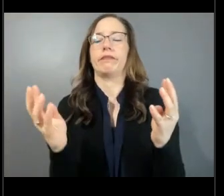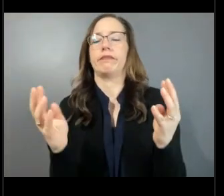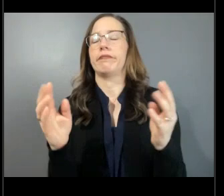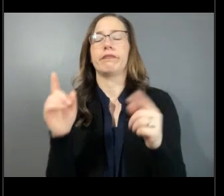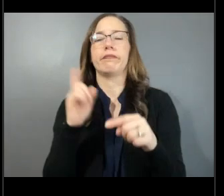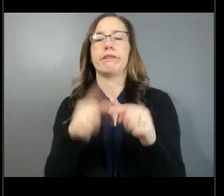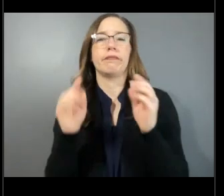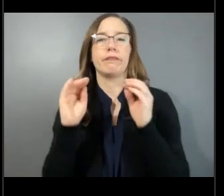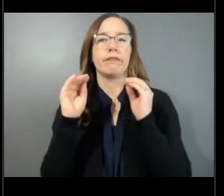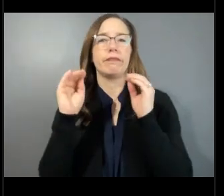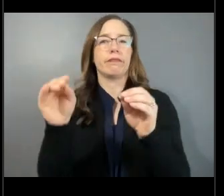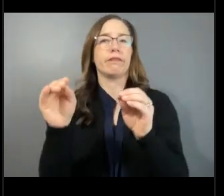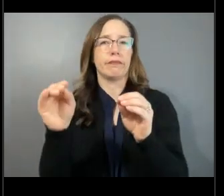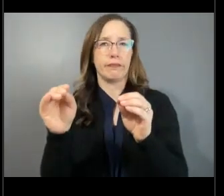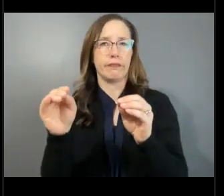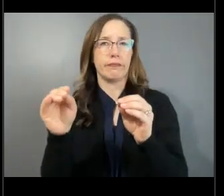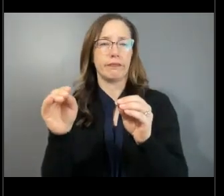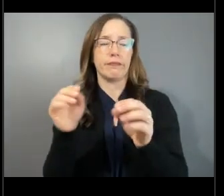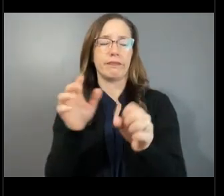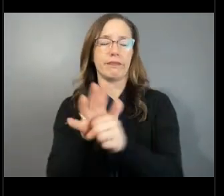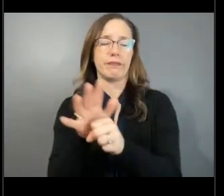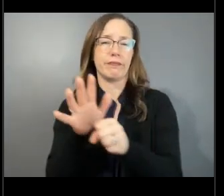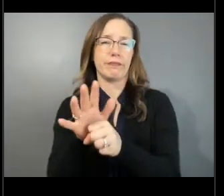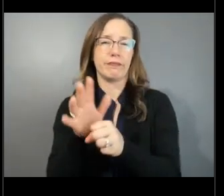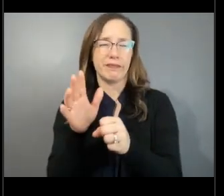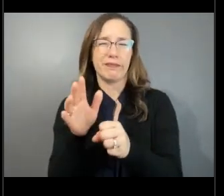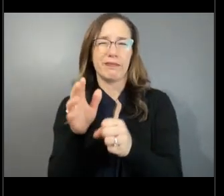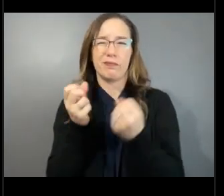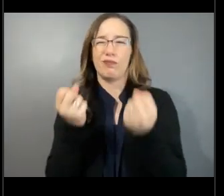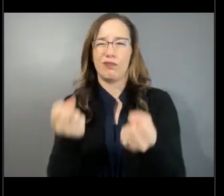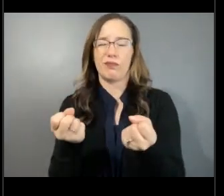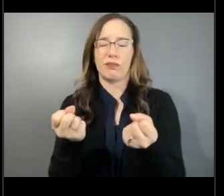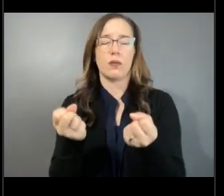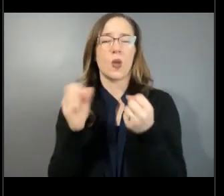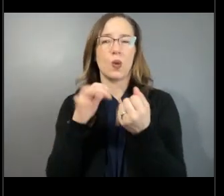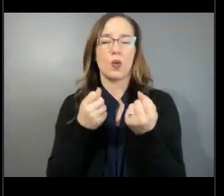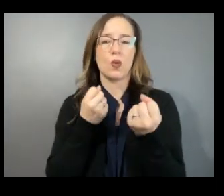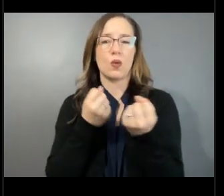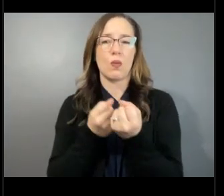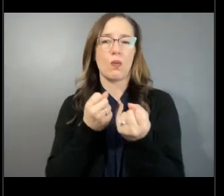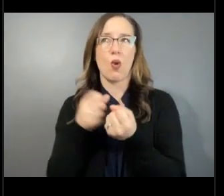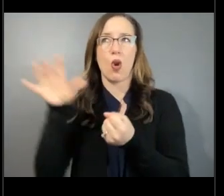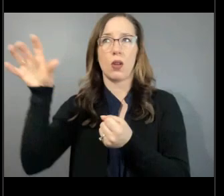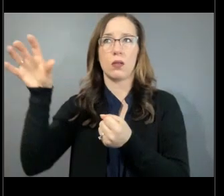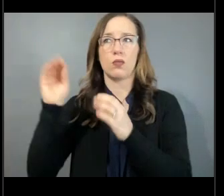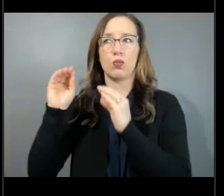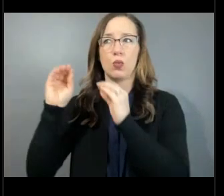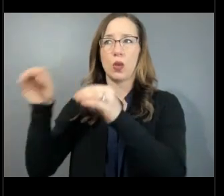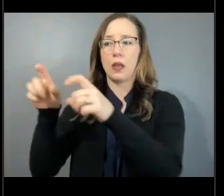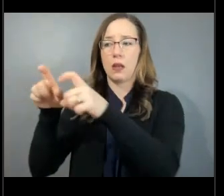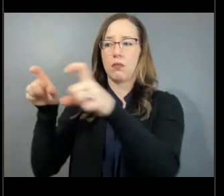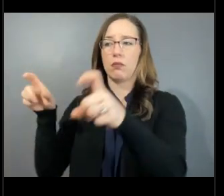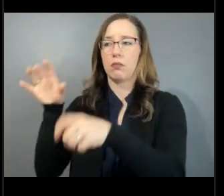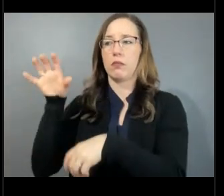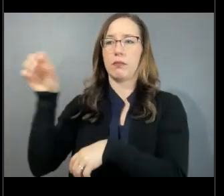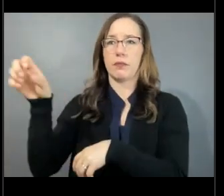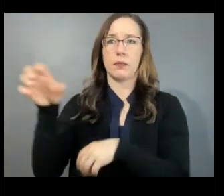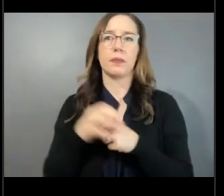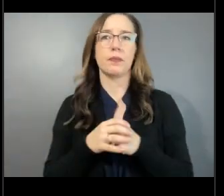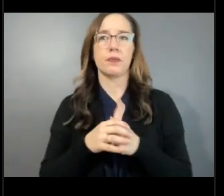cannot be secured adequately to the wall to support the installation. I'm